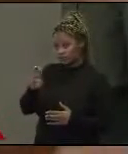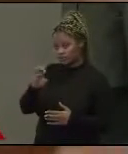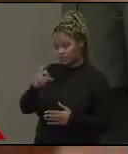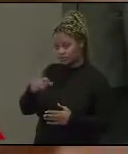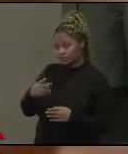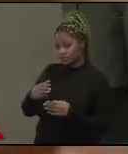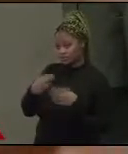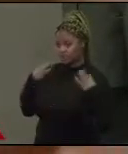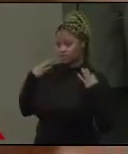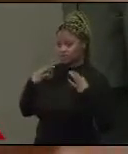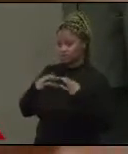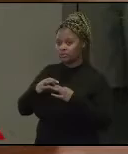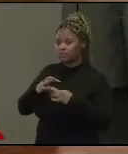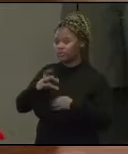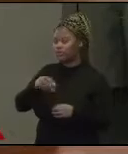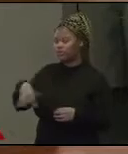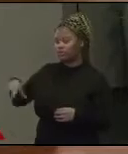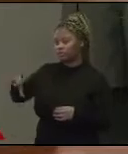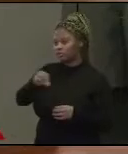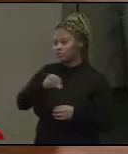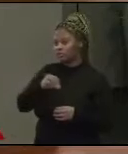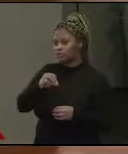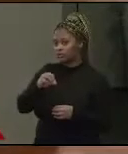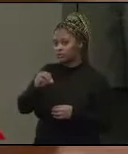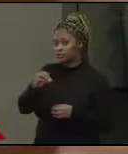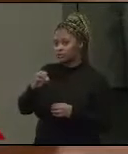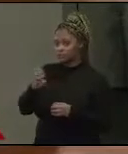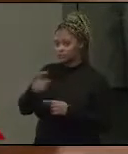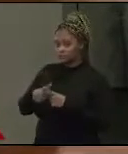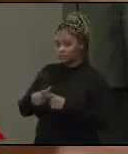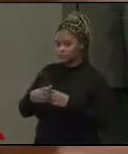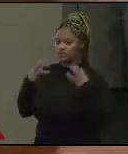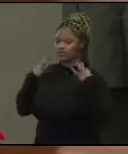all executive mayors, I know the BCM,